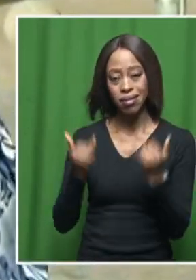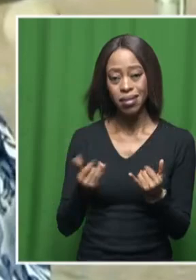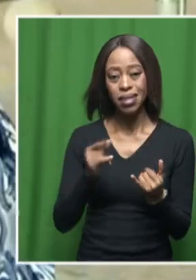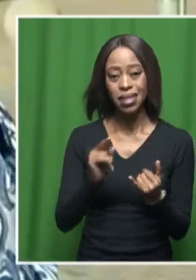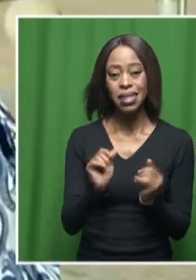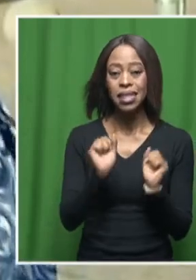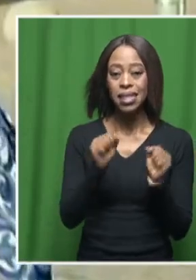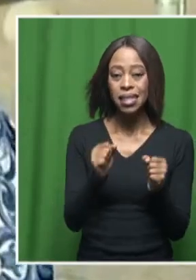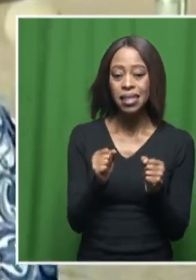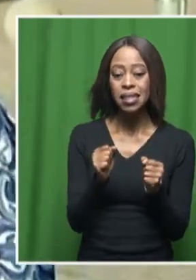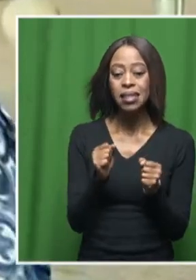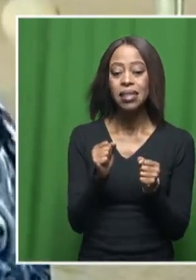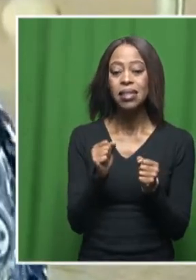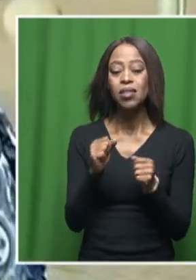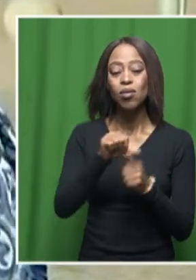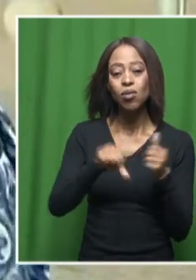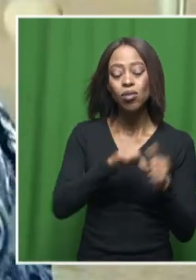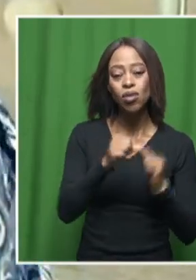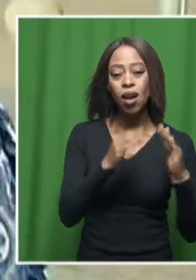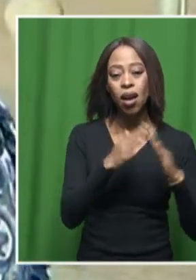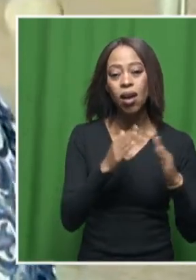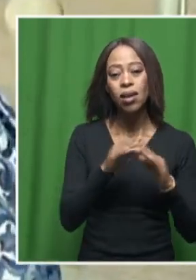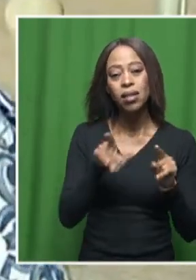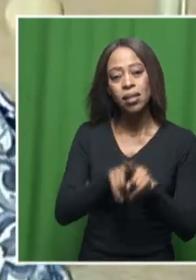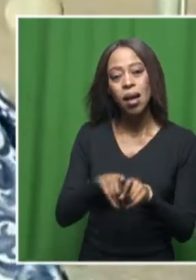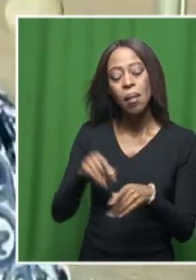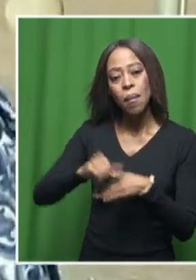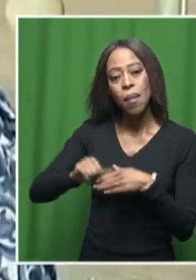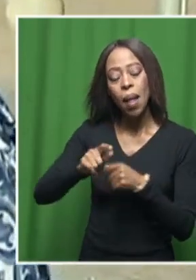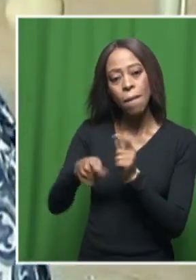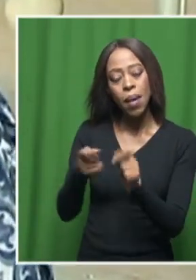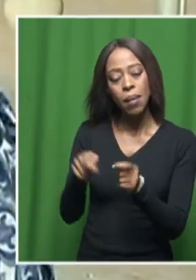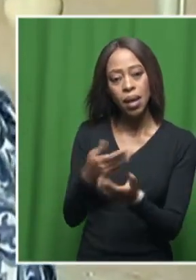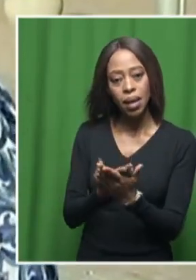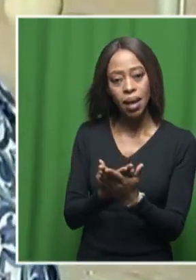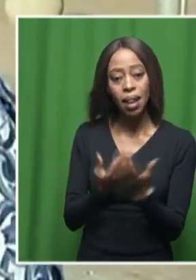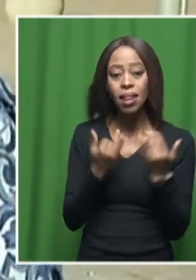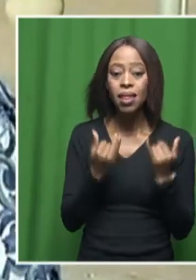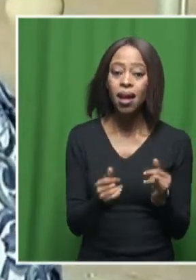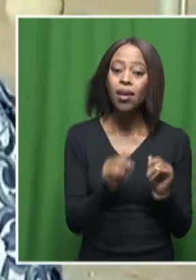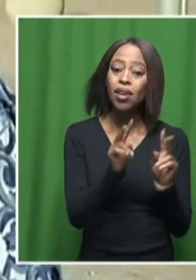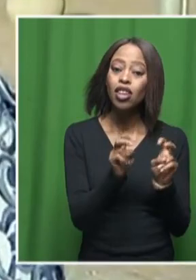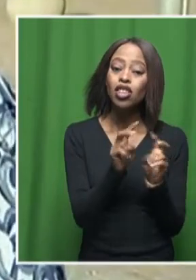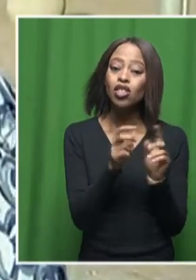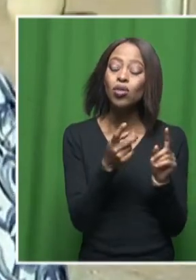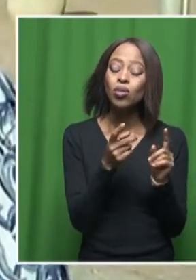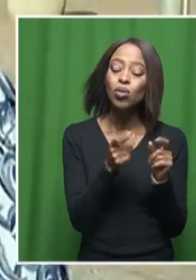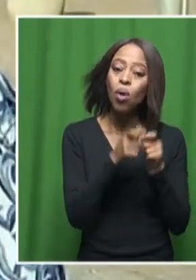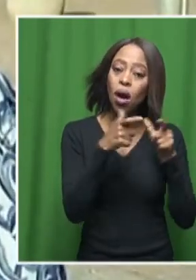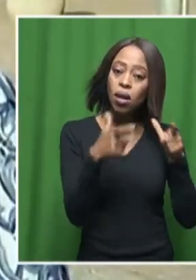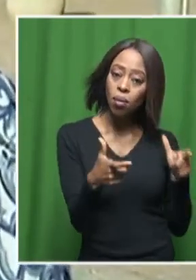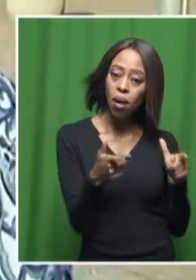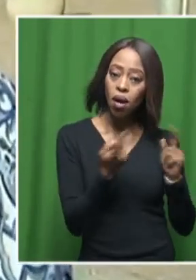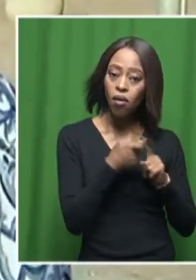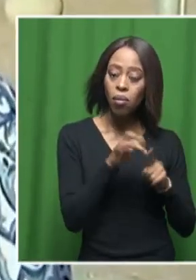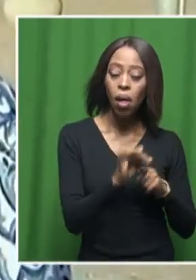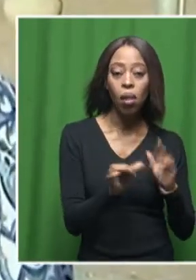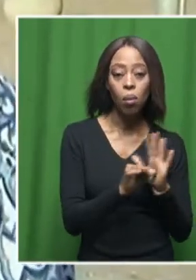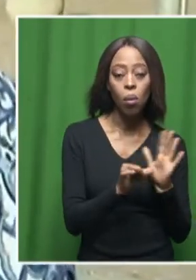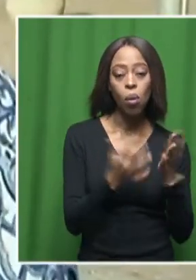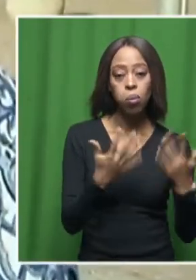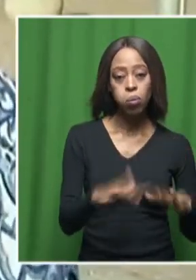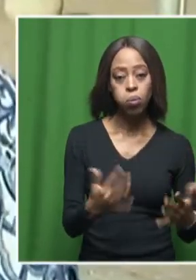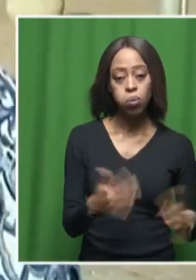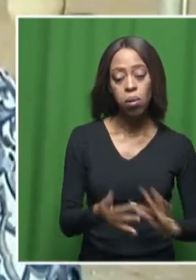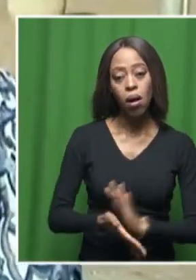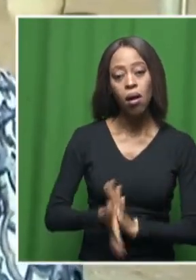doing provision for your social housing where they can rent and all those things. So expansion out of that will be critical. So when we look at infrastructure